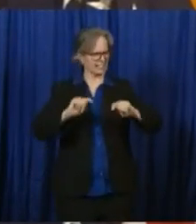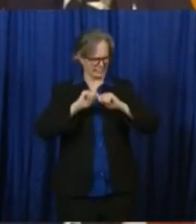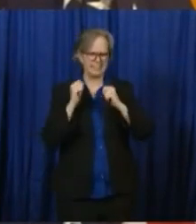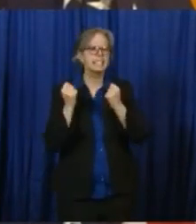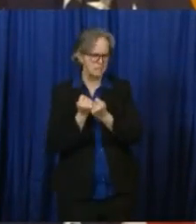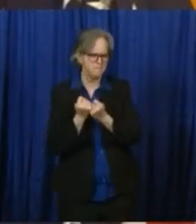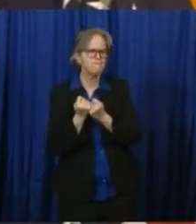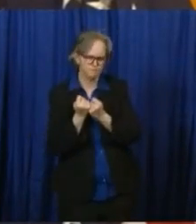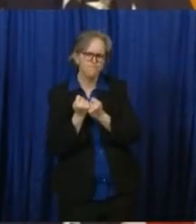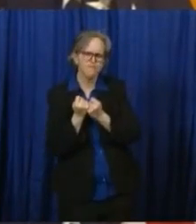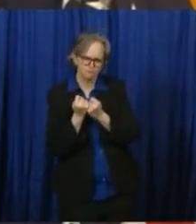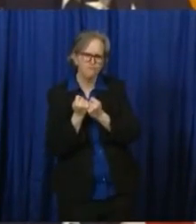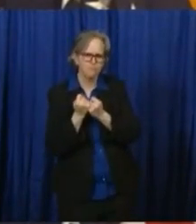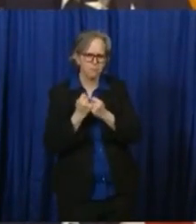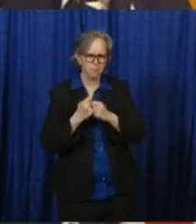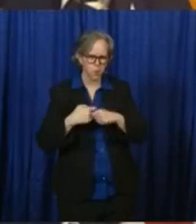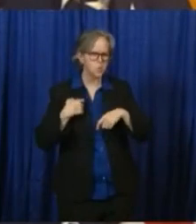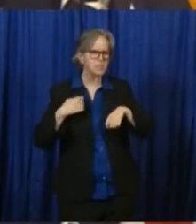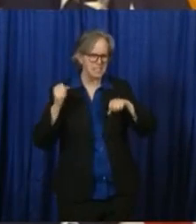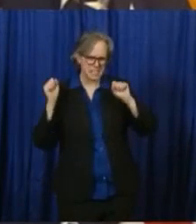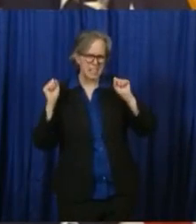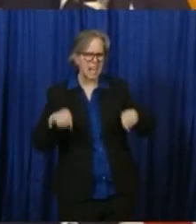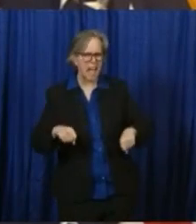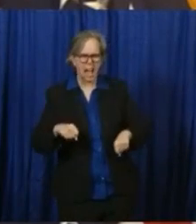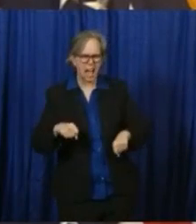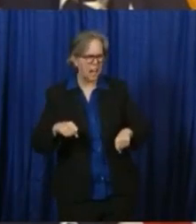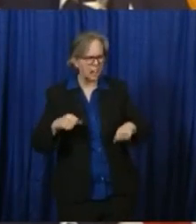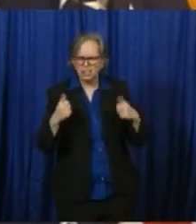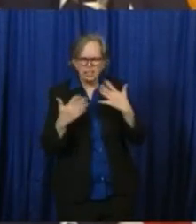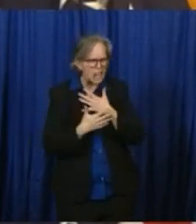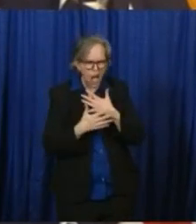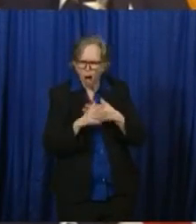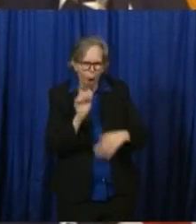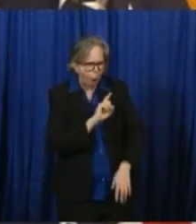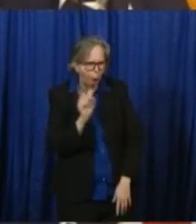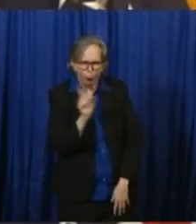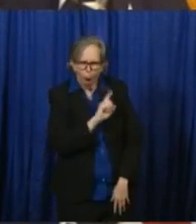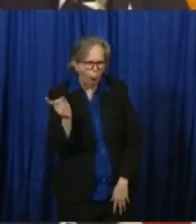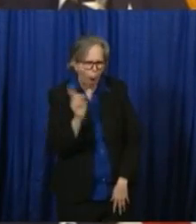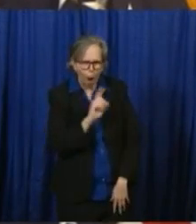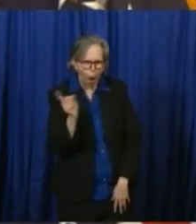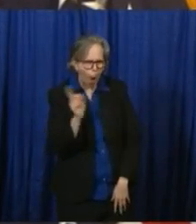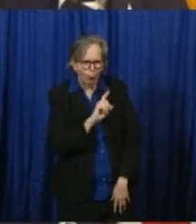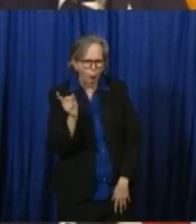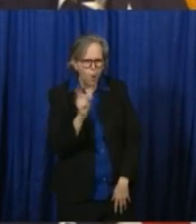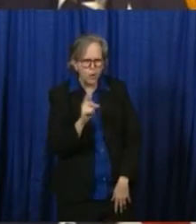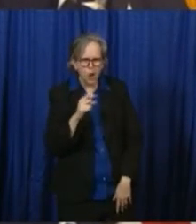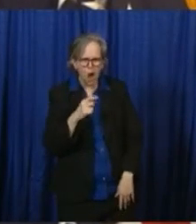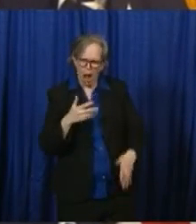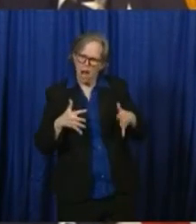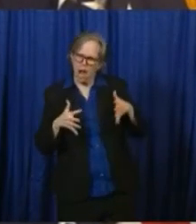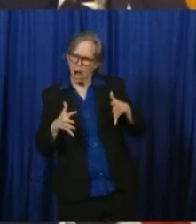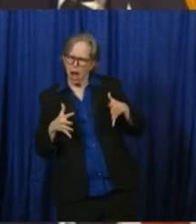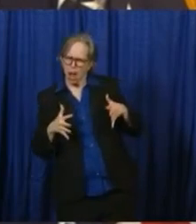figure this out and not be scared. We all a little nervous, but we're not gonna be scared.